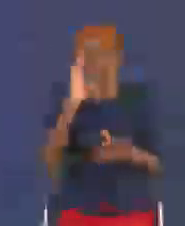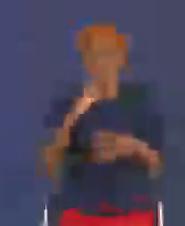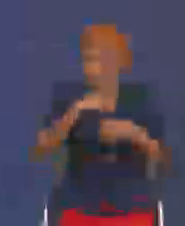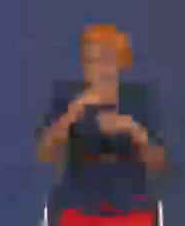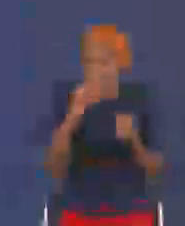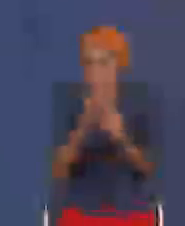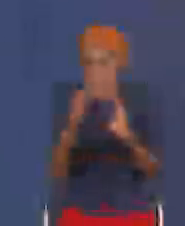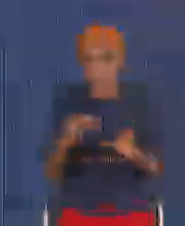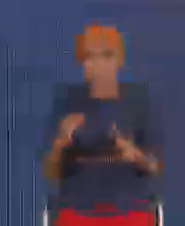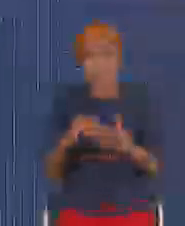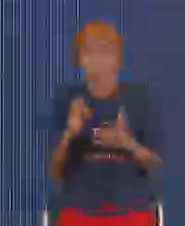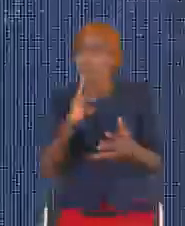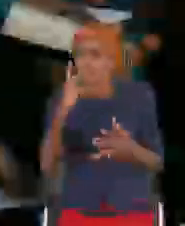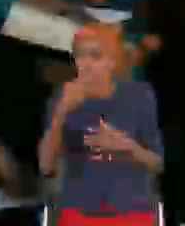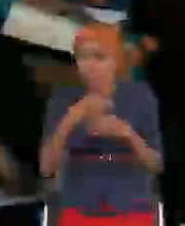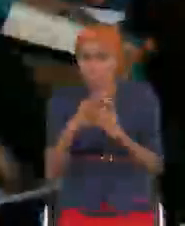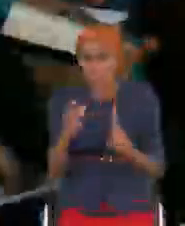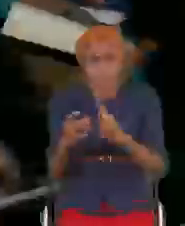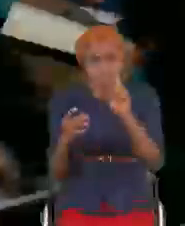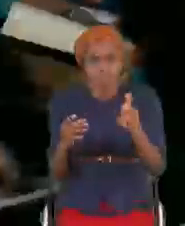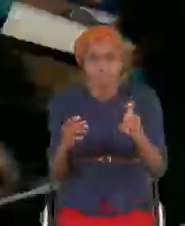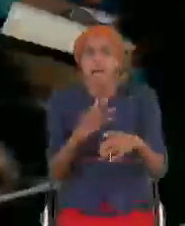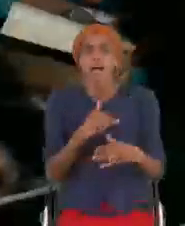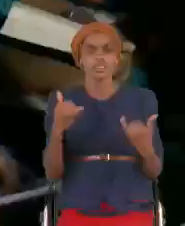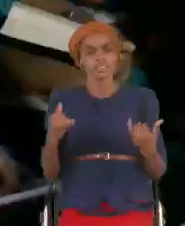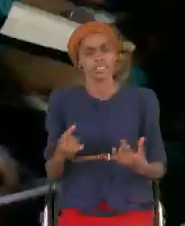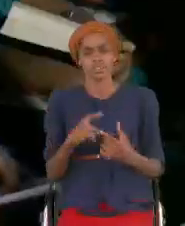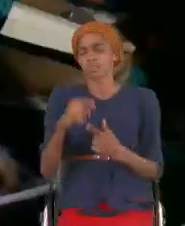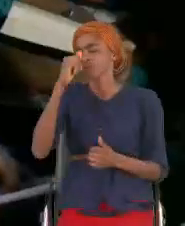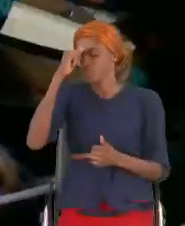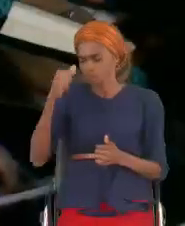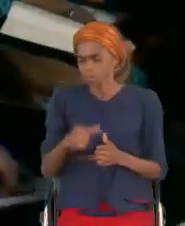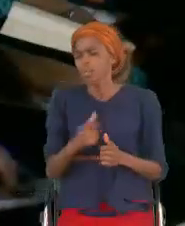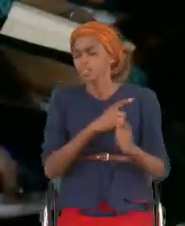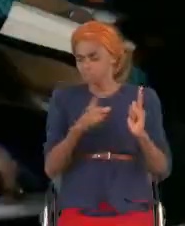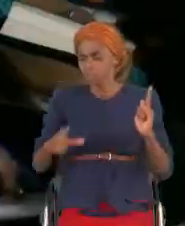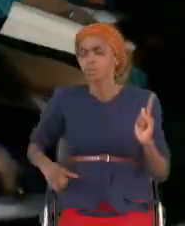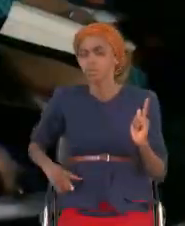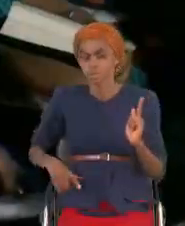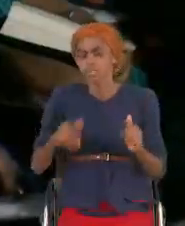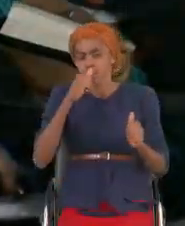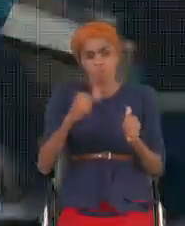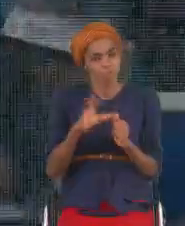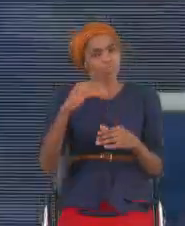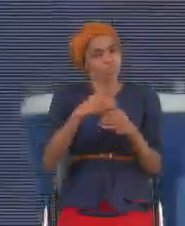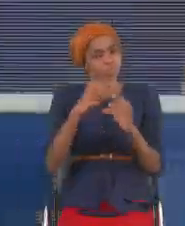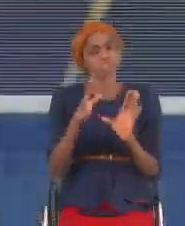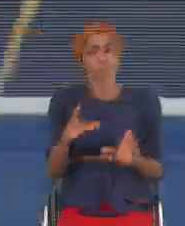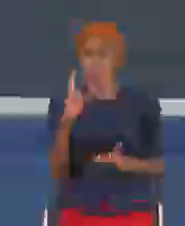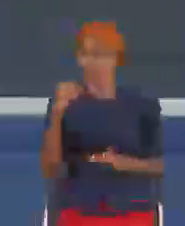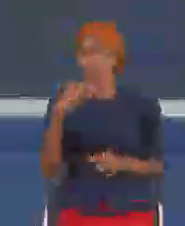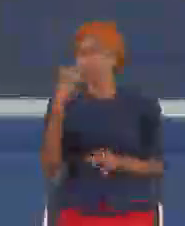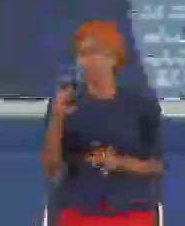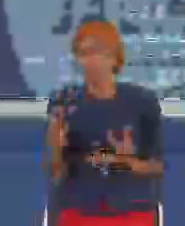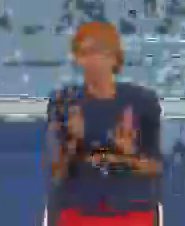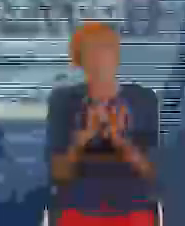creator. Are they your creator? And then you remember the Lord. You remember your creator. You say, with